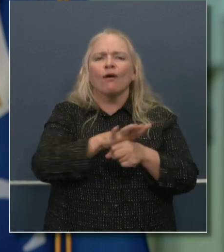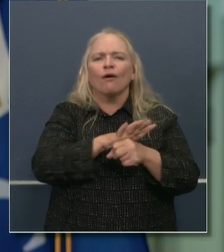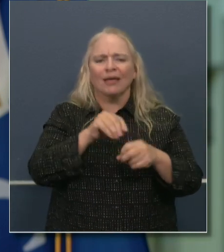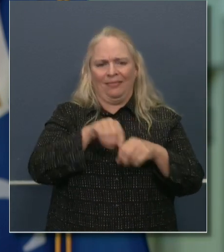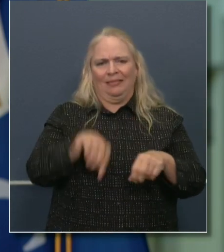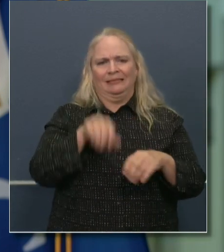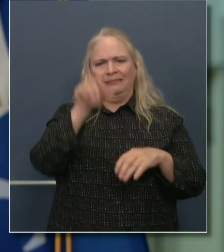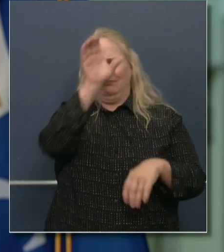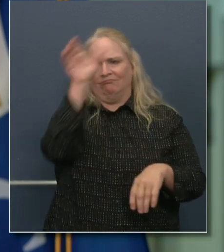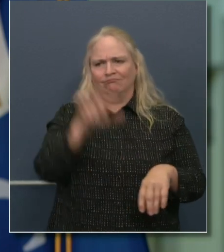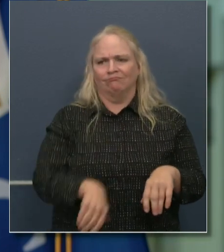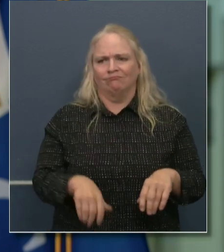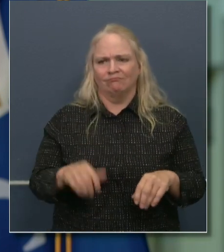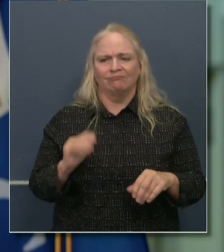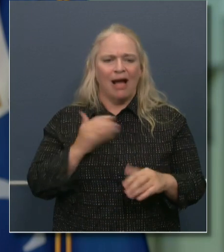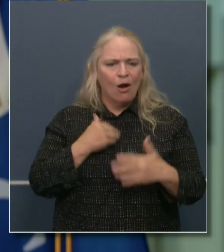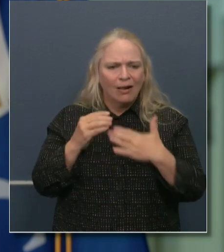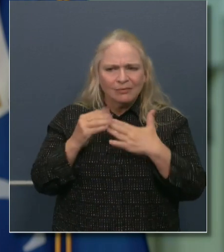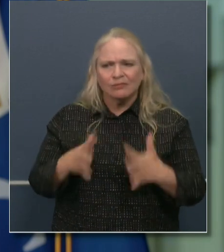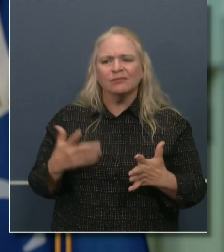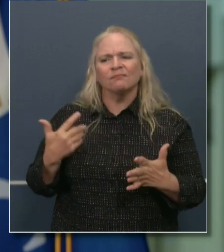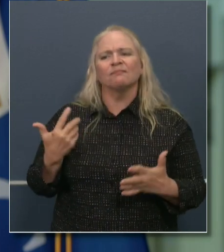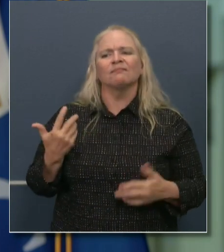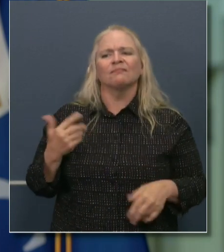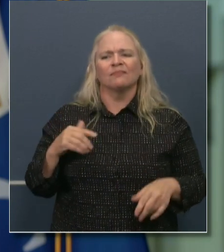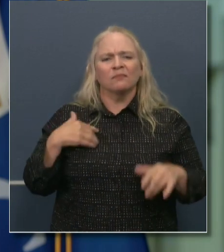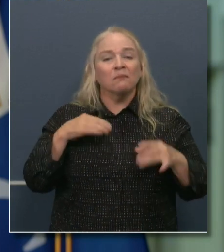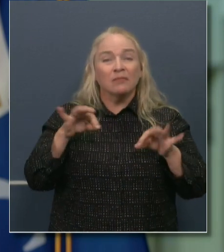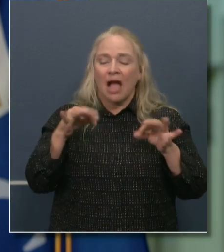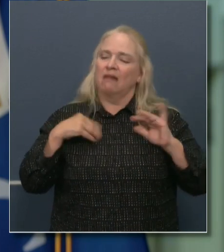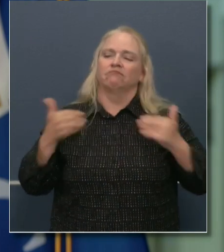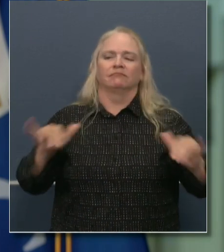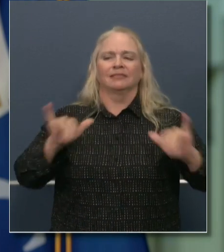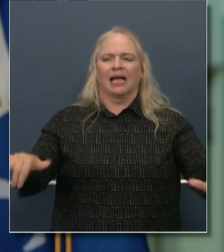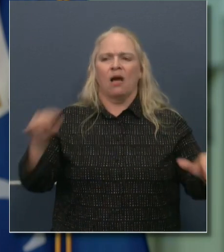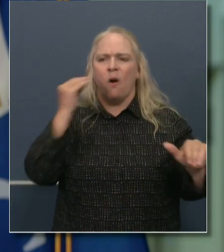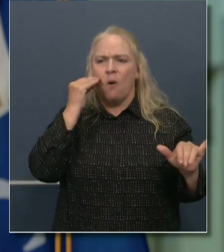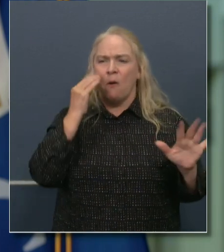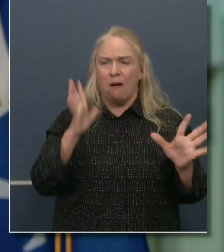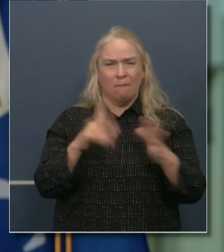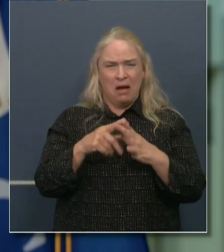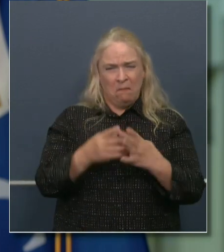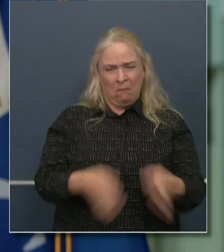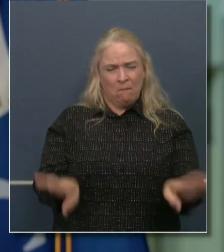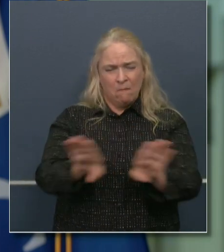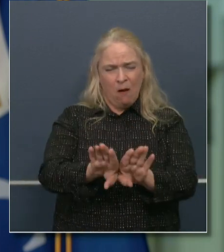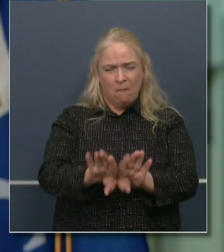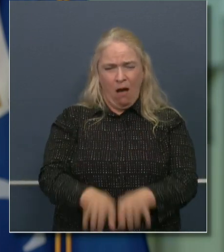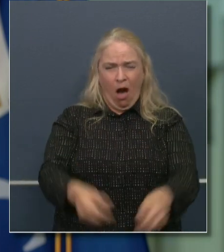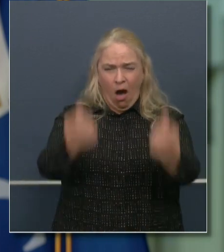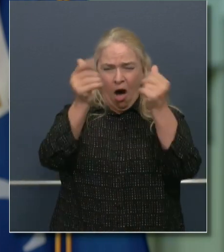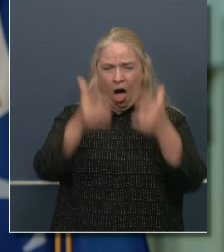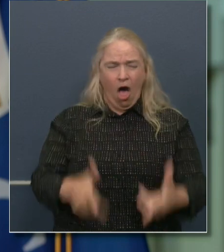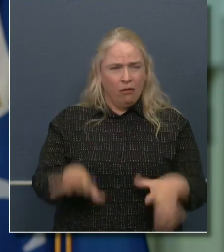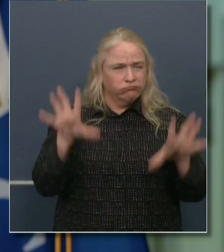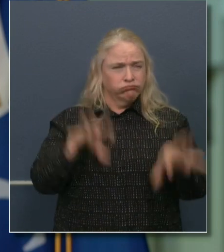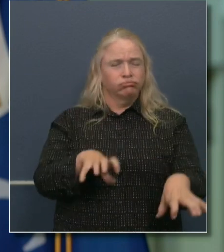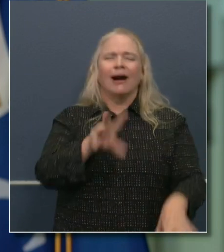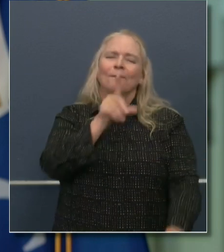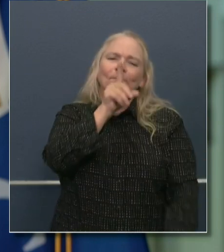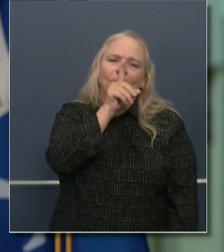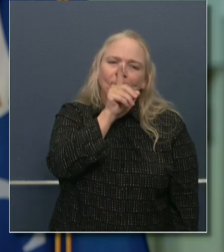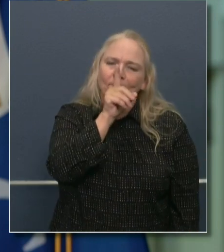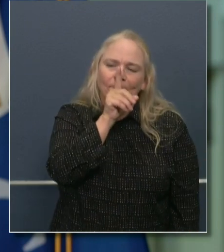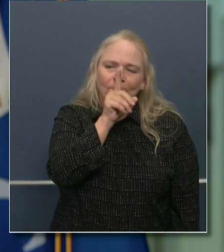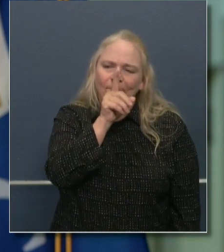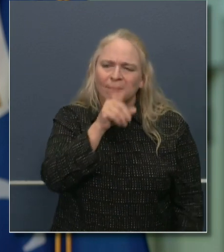to move forward with a stay-at-home order. That didn't mean we shut down every sector of the economy. Mark this as a